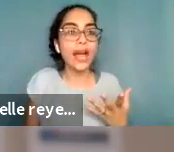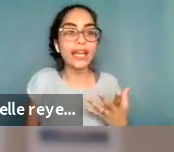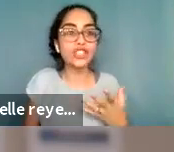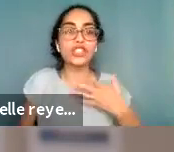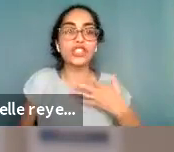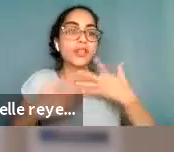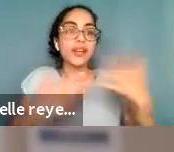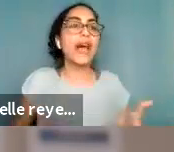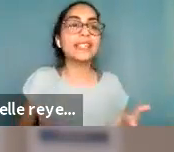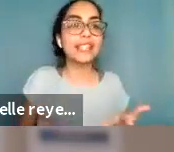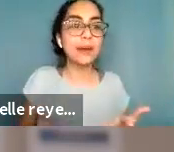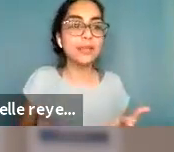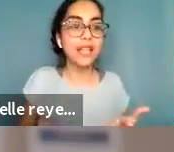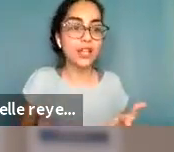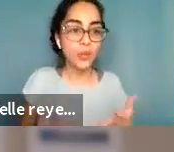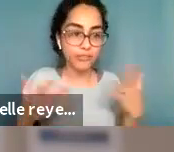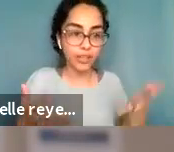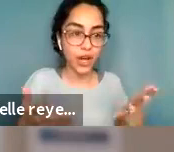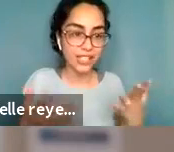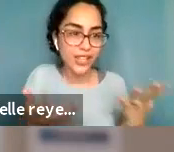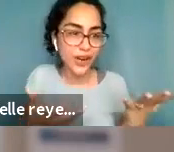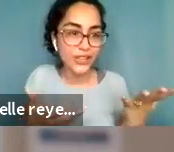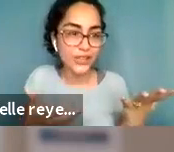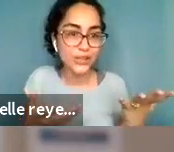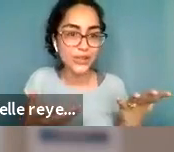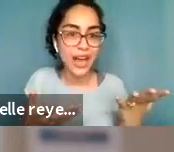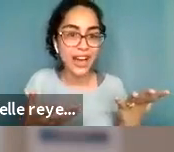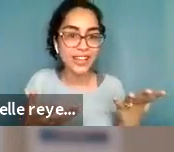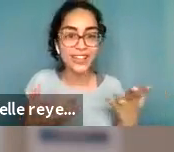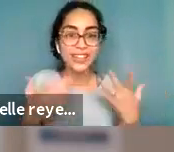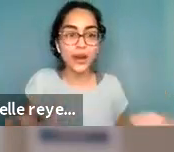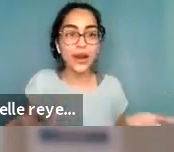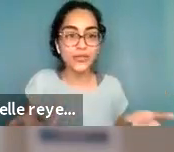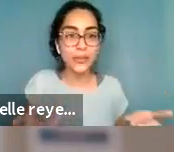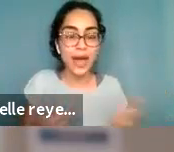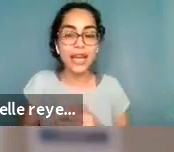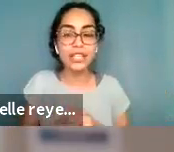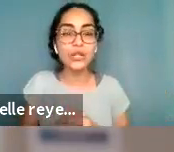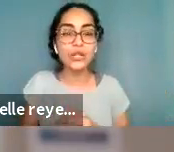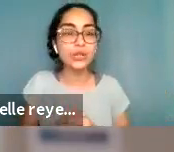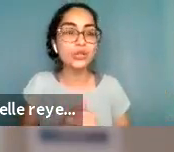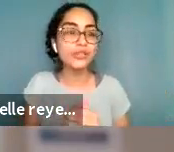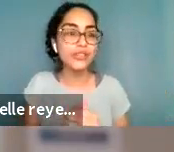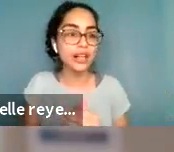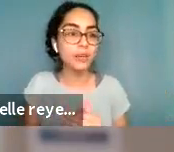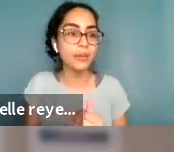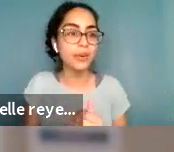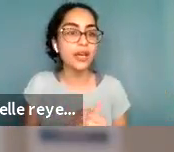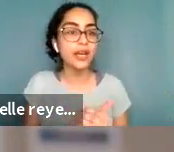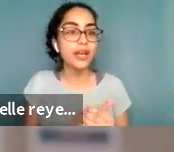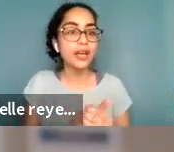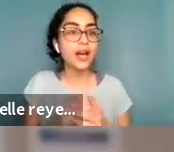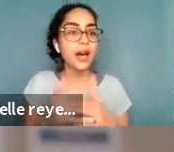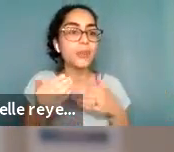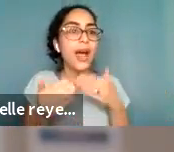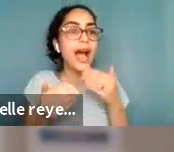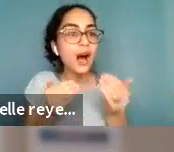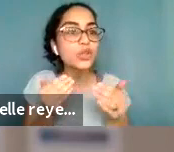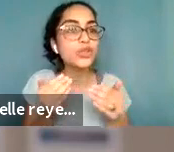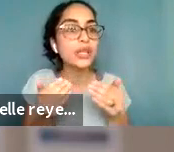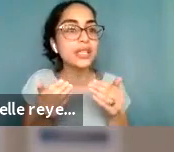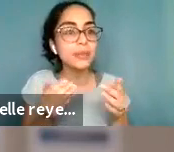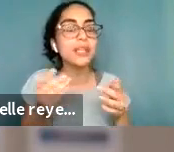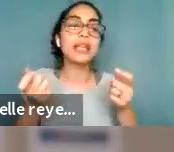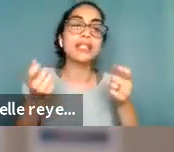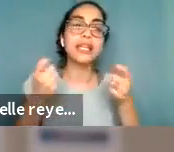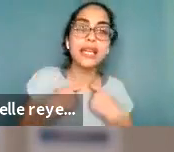go ahead and just accept that you have flaws. It's hard to do that right off the bat. And so you do develop how